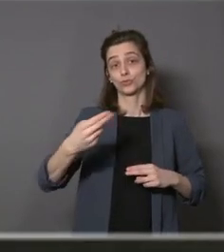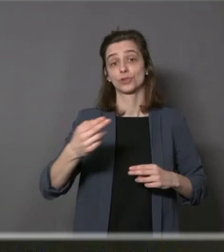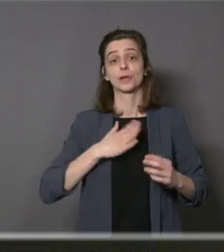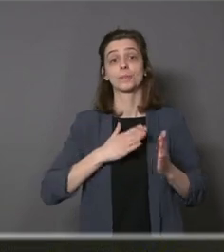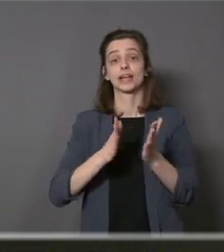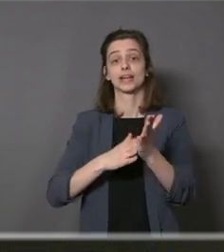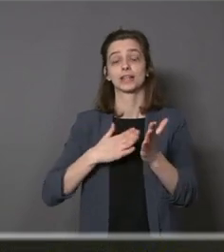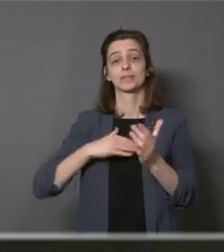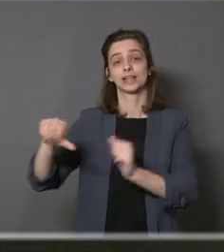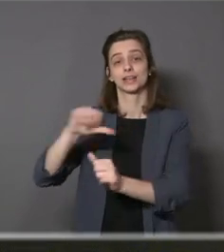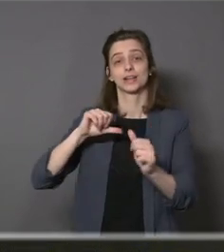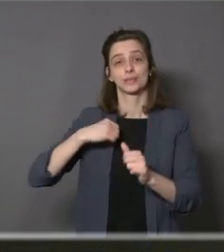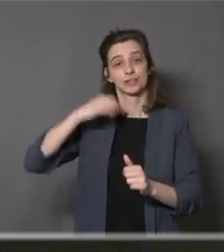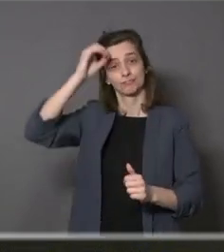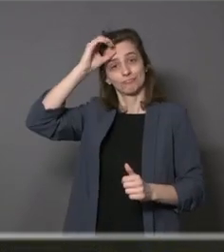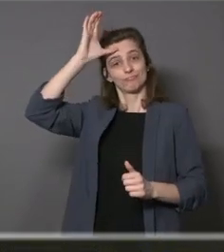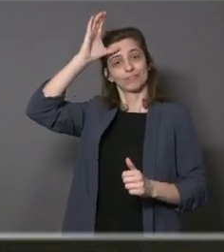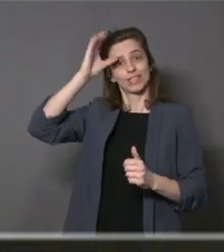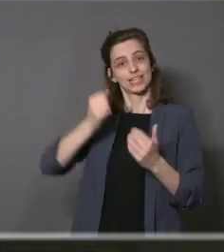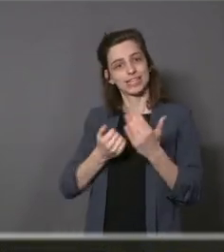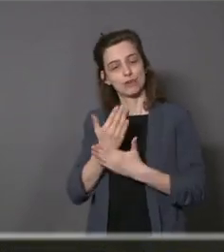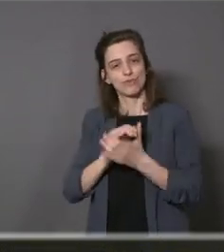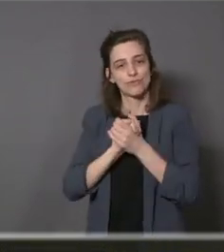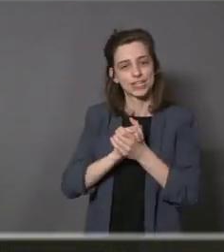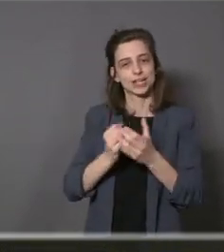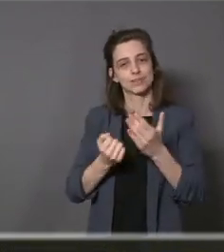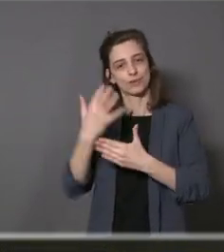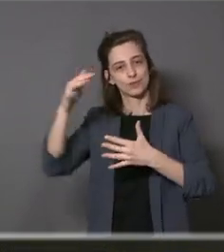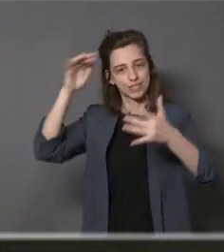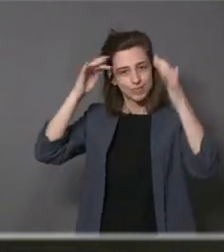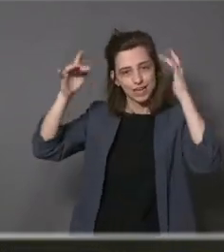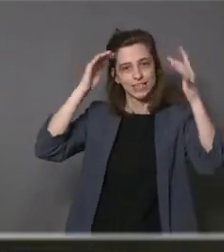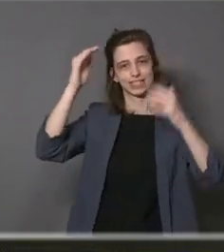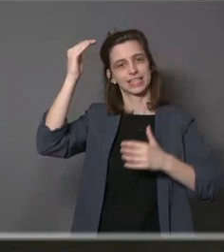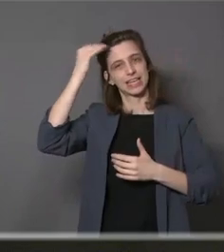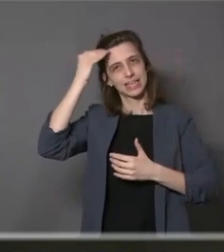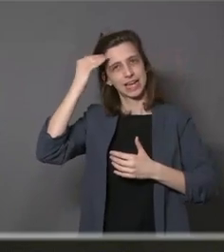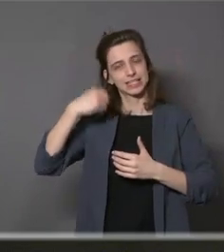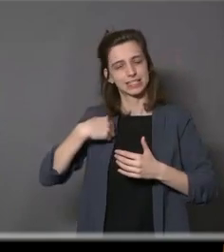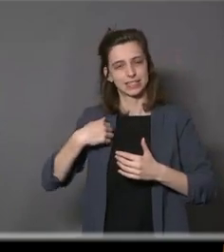friendships, and a renewed commitment to sharing the gift of knowledge. Thank you.